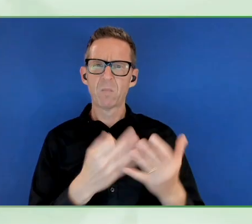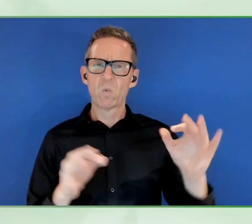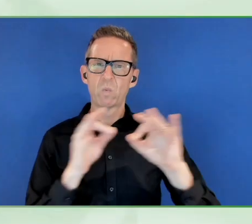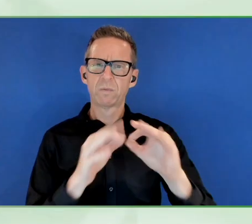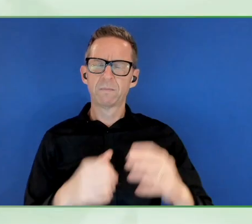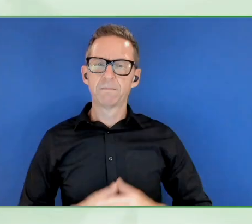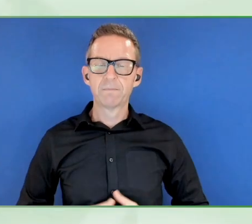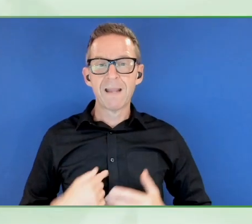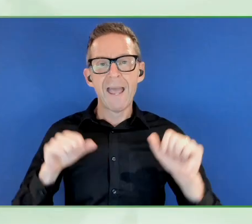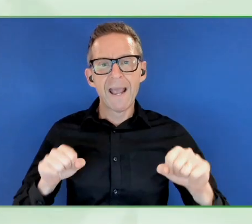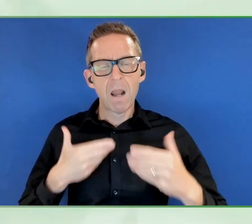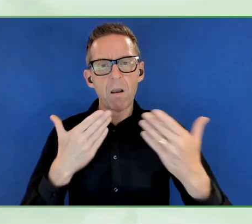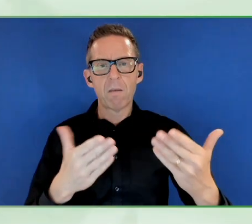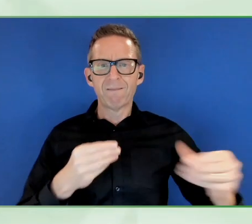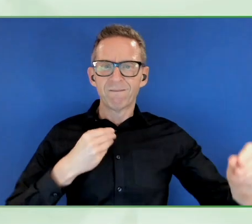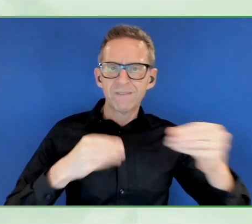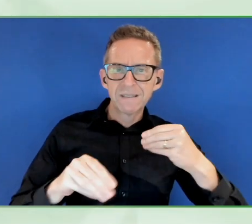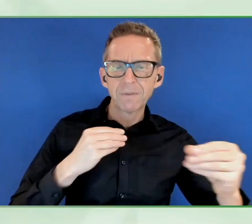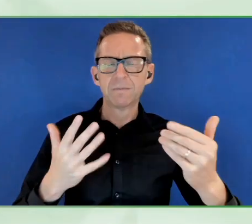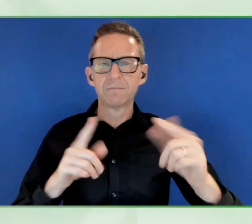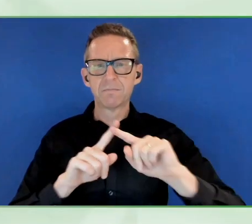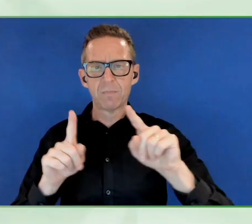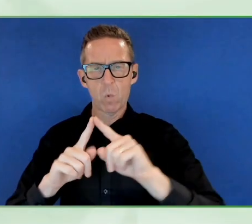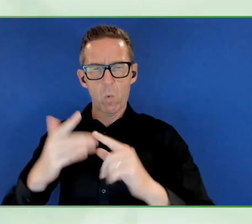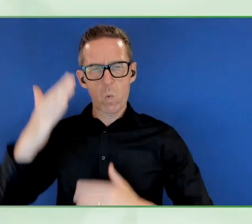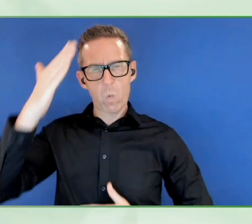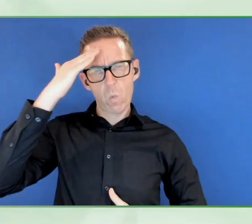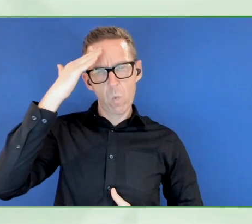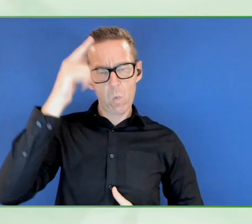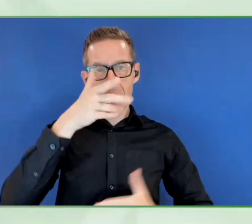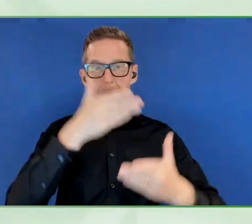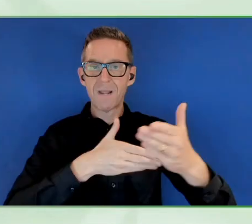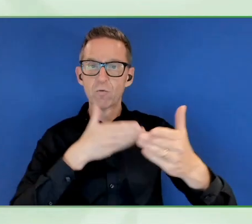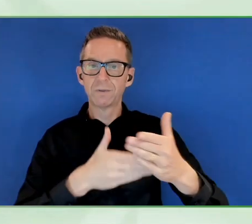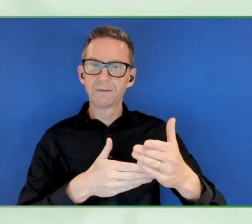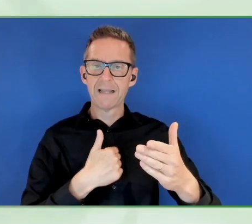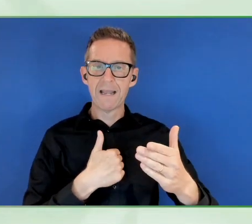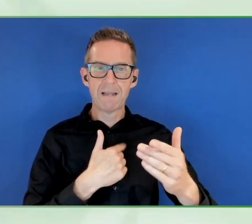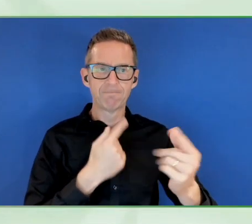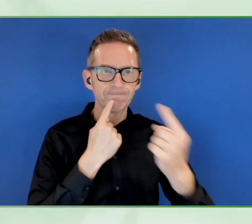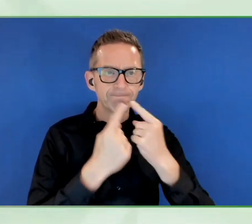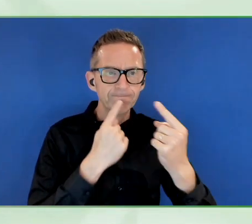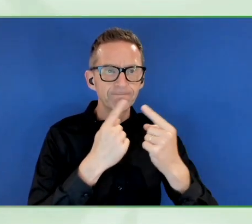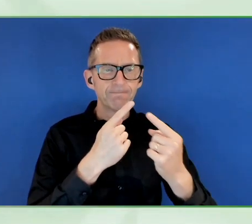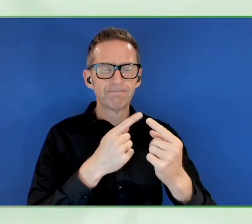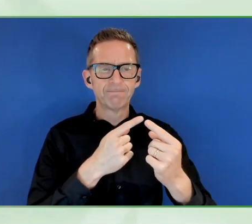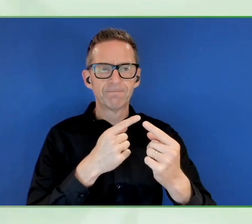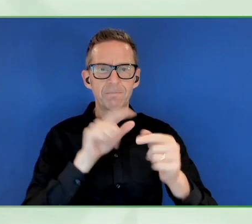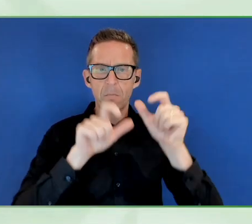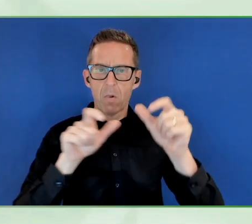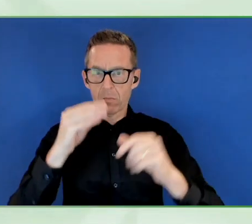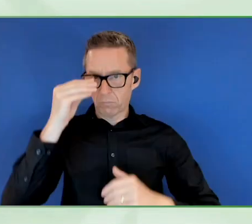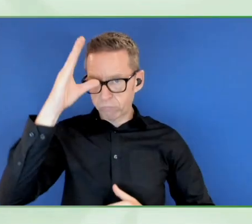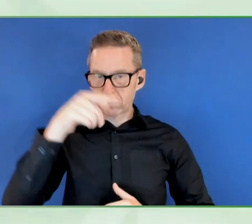now understanding some of the barriers, I think that while standard people solve those problems that are